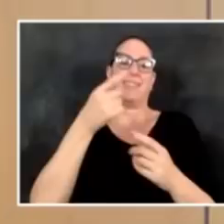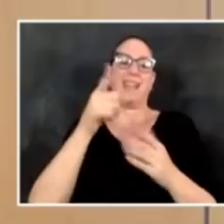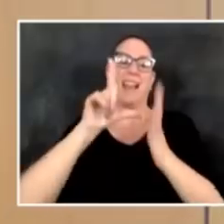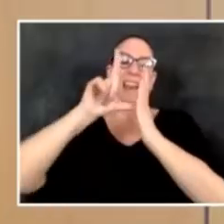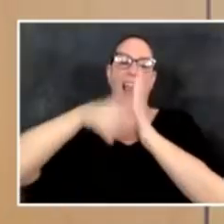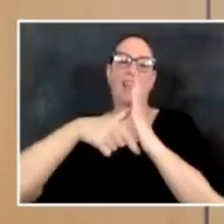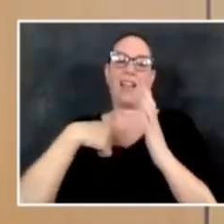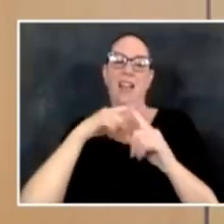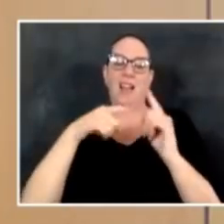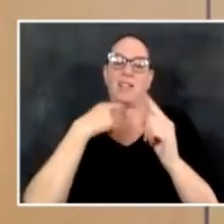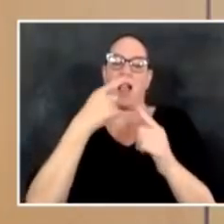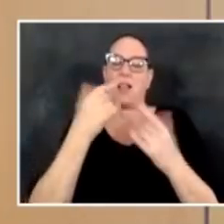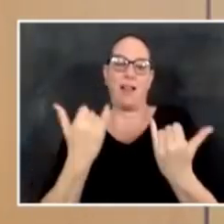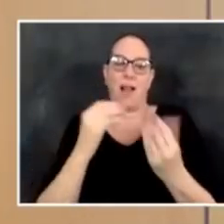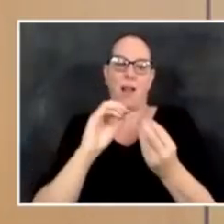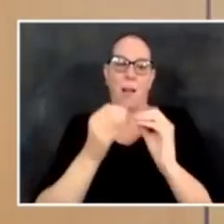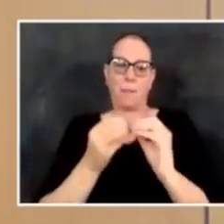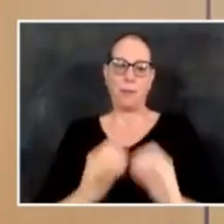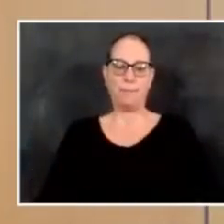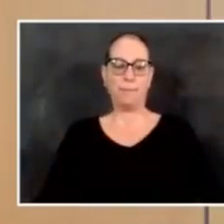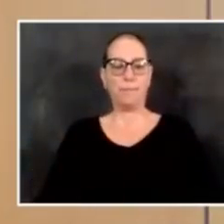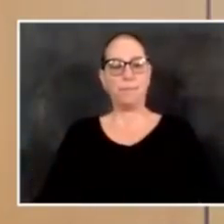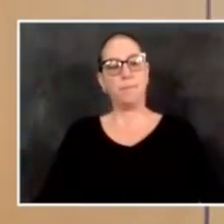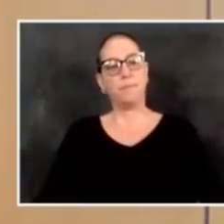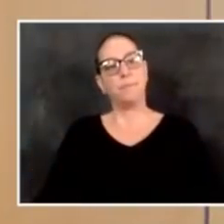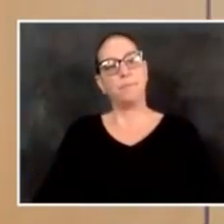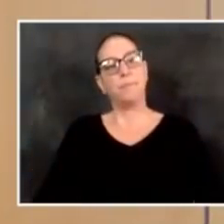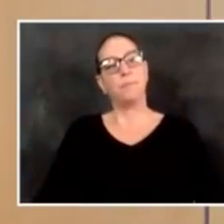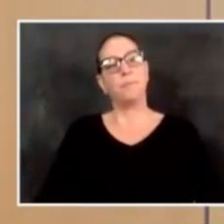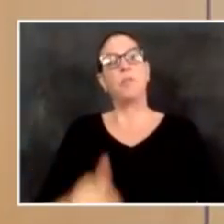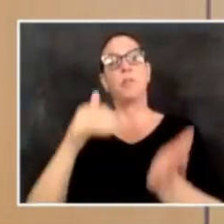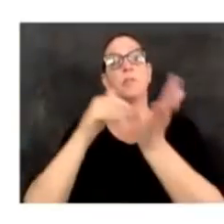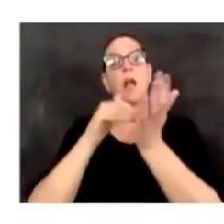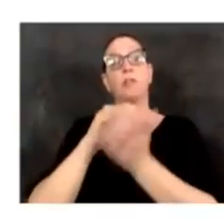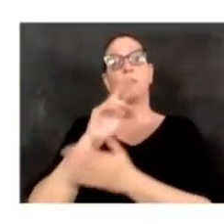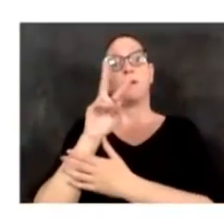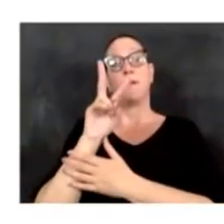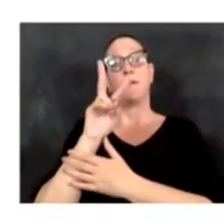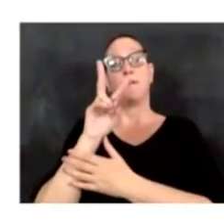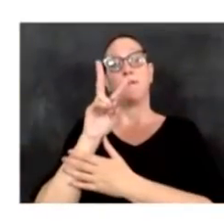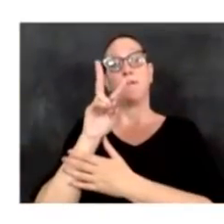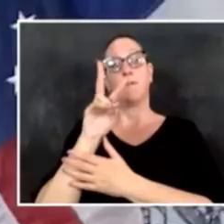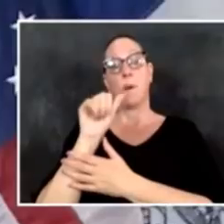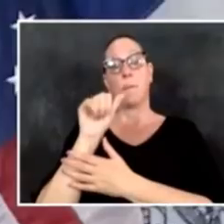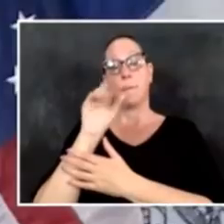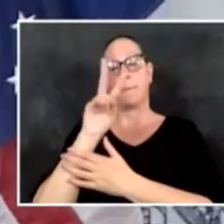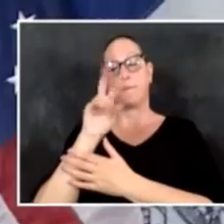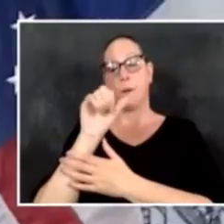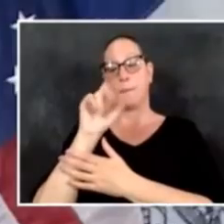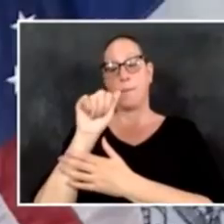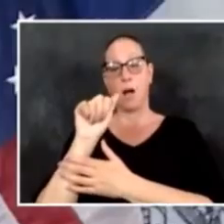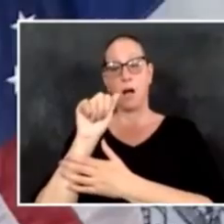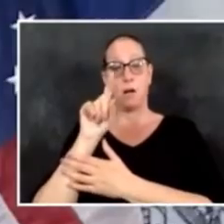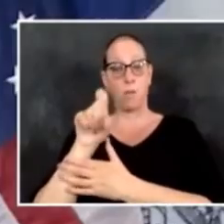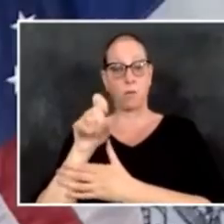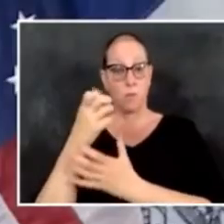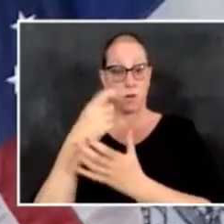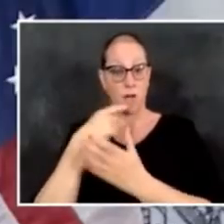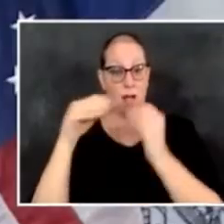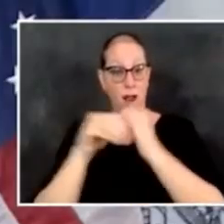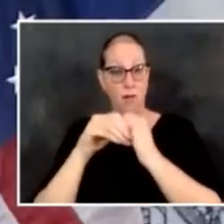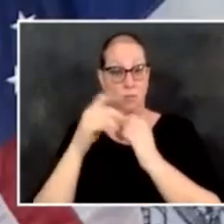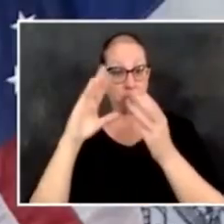Dr. Varma, you want to add at all? Sure. Yeah, I would just try to emphasize that there's absolutely a lot